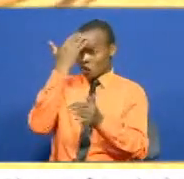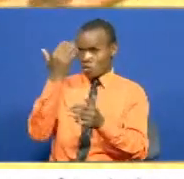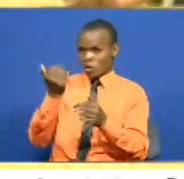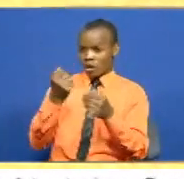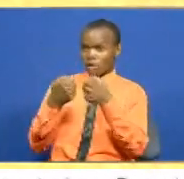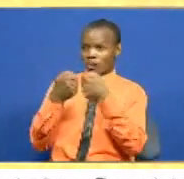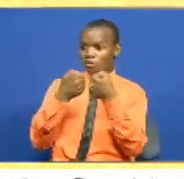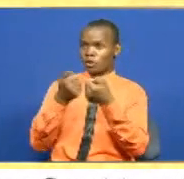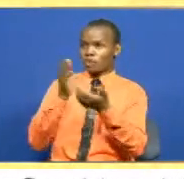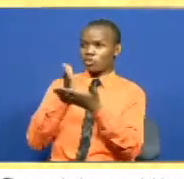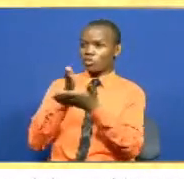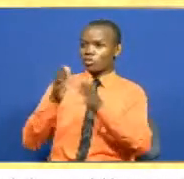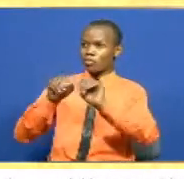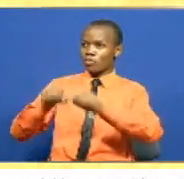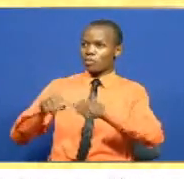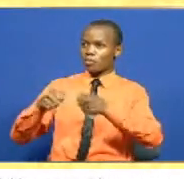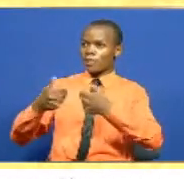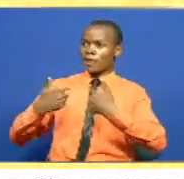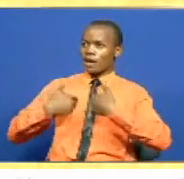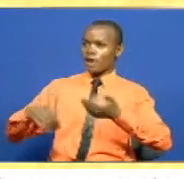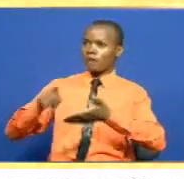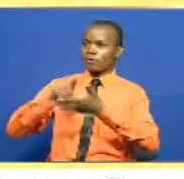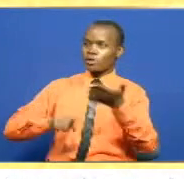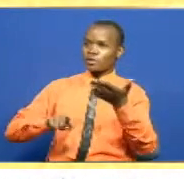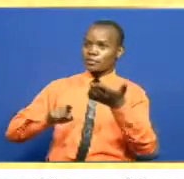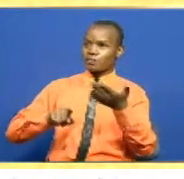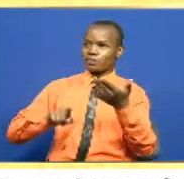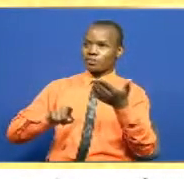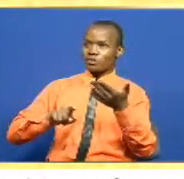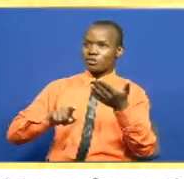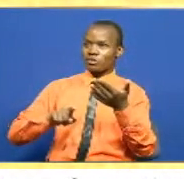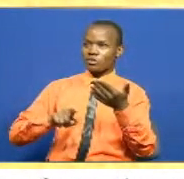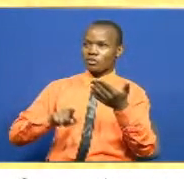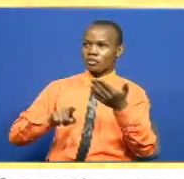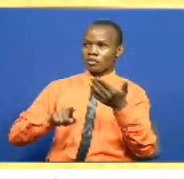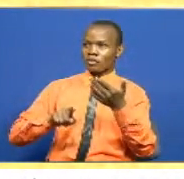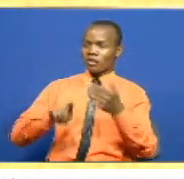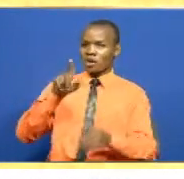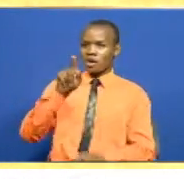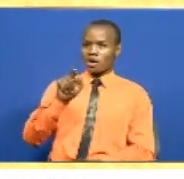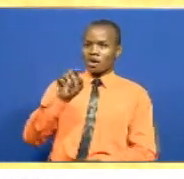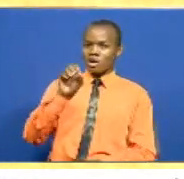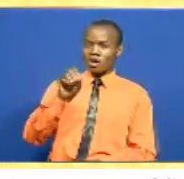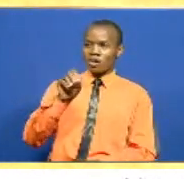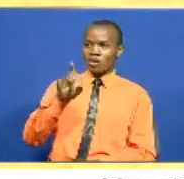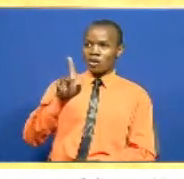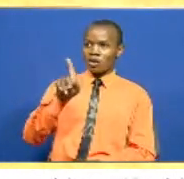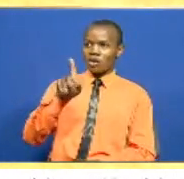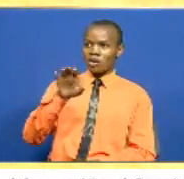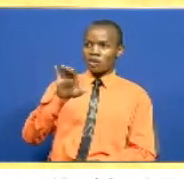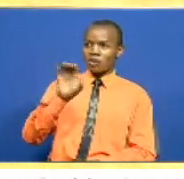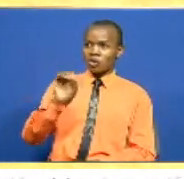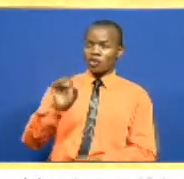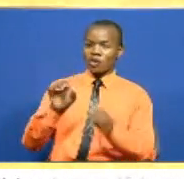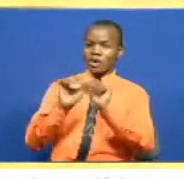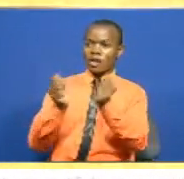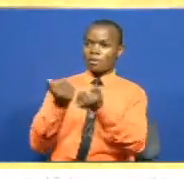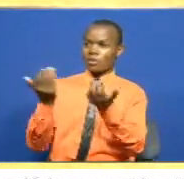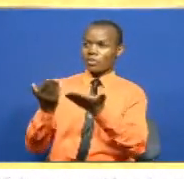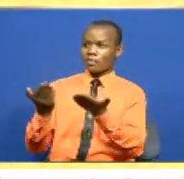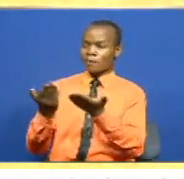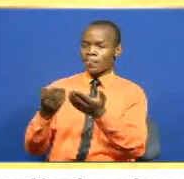competition is also going to give them way forward for the Tokyo that is going to happen in August.